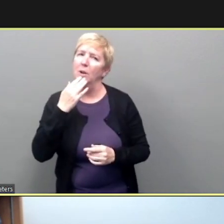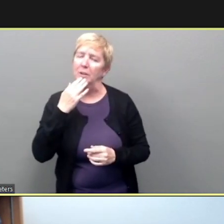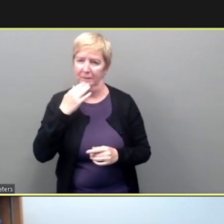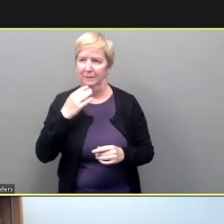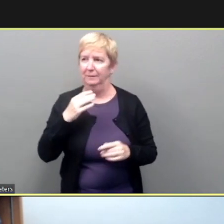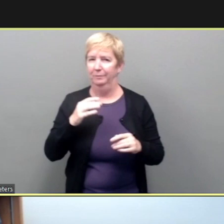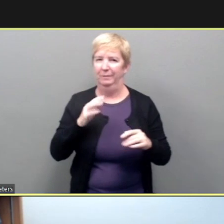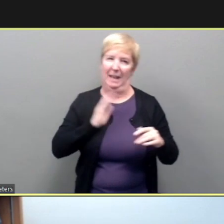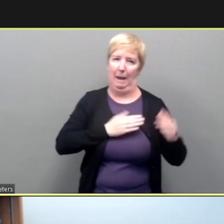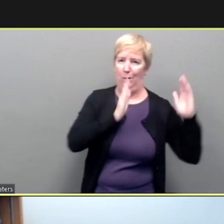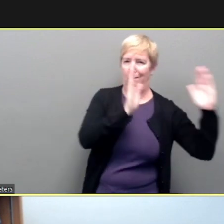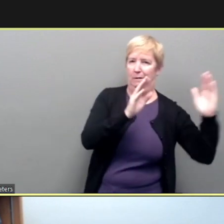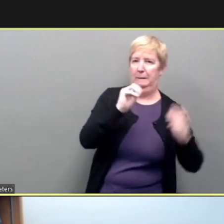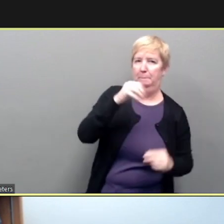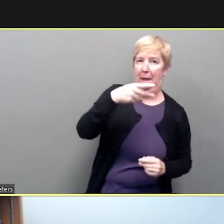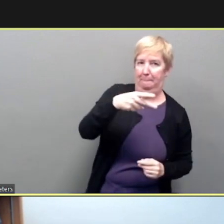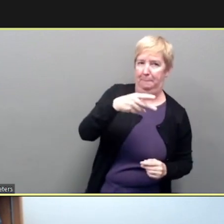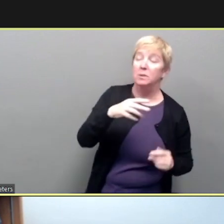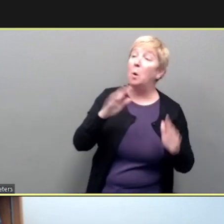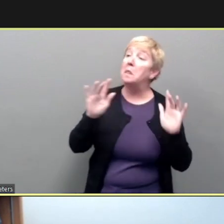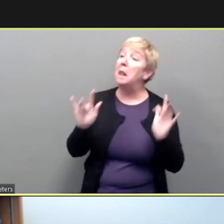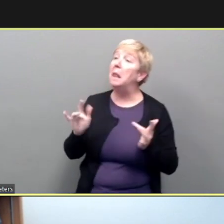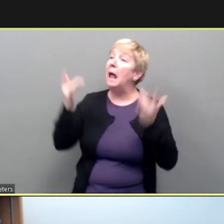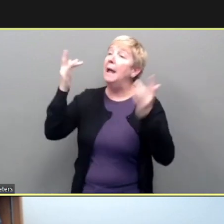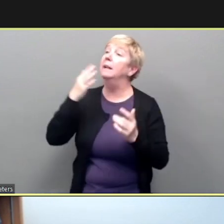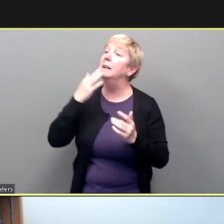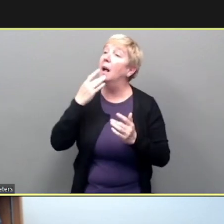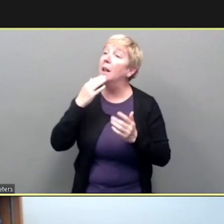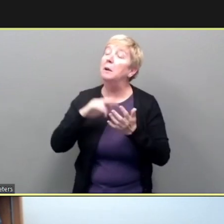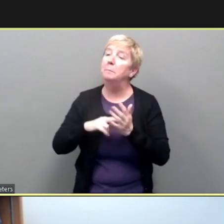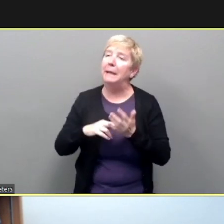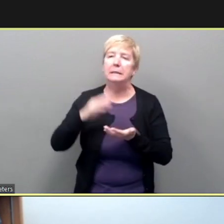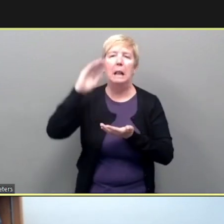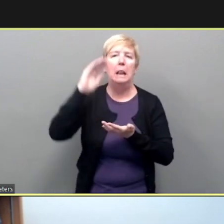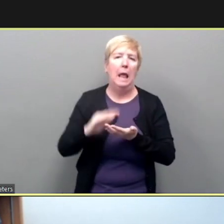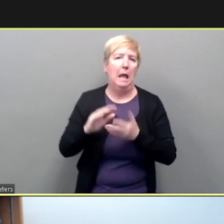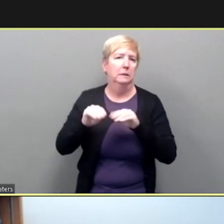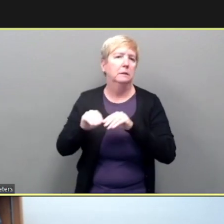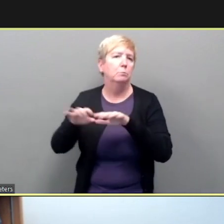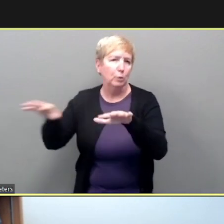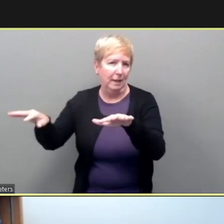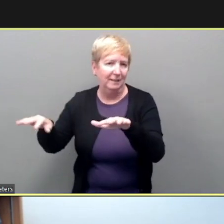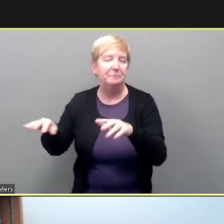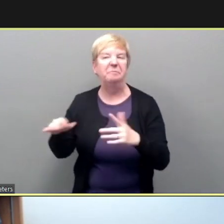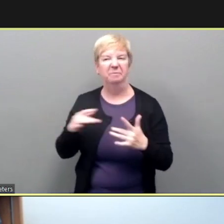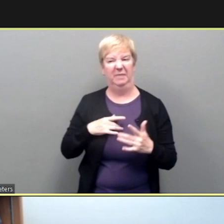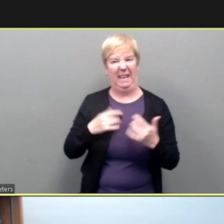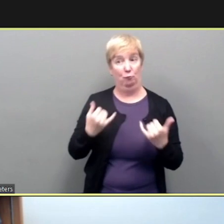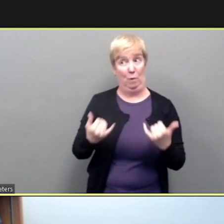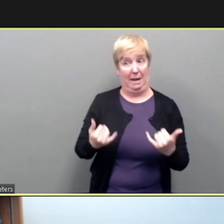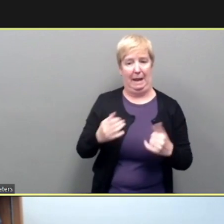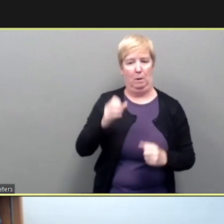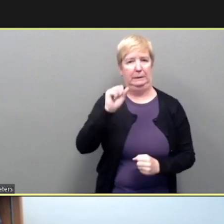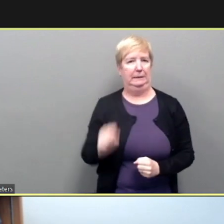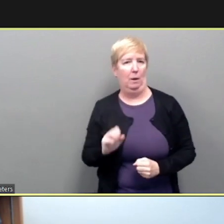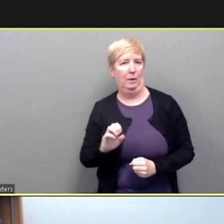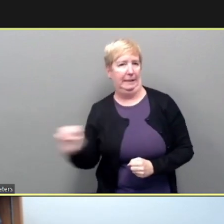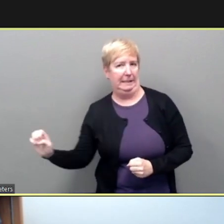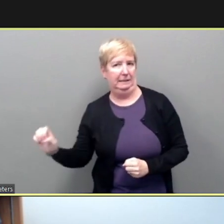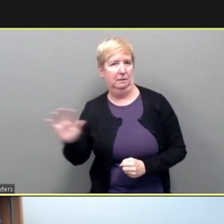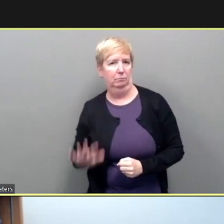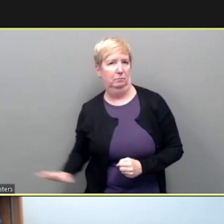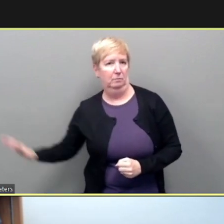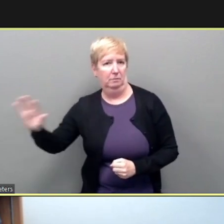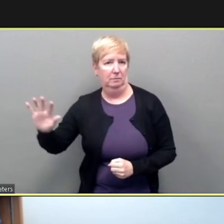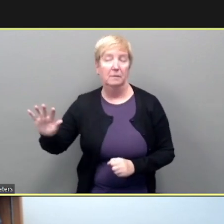slide. And so these lighter colors or lower case rates are primarily in the southern part of the country. But again,